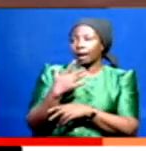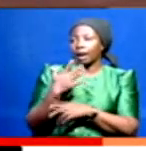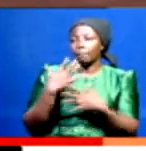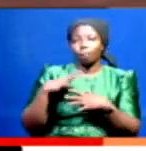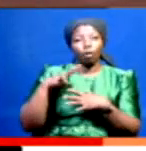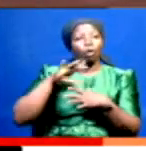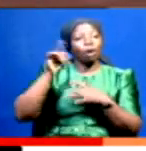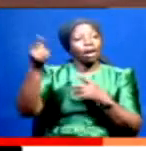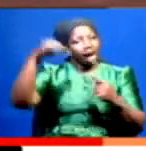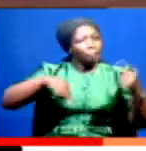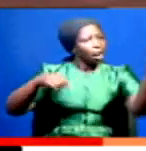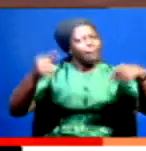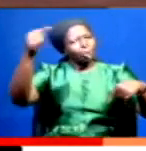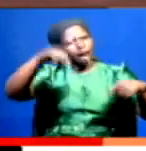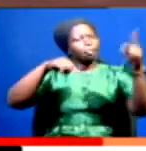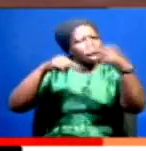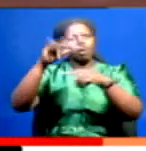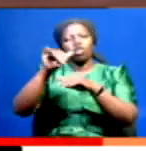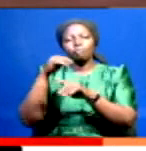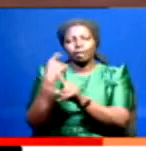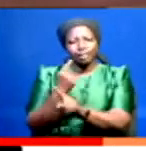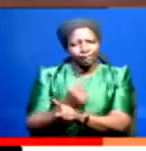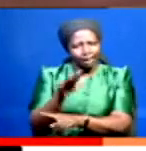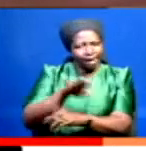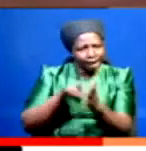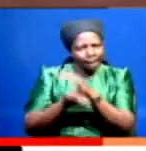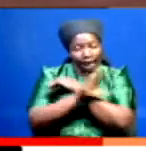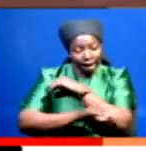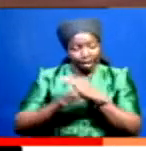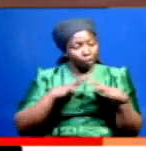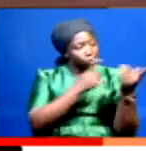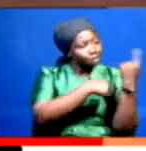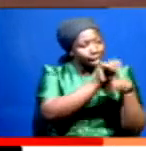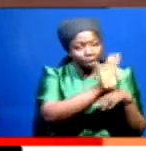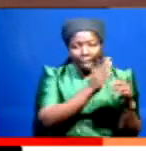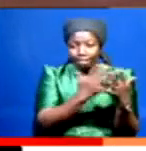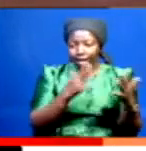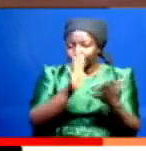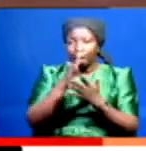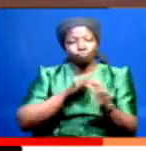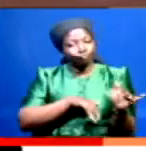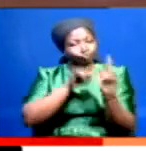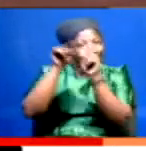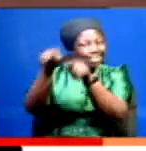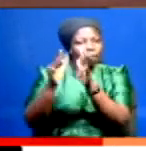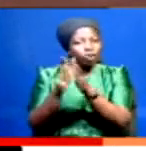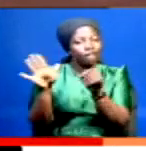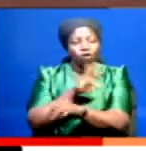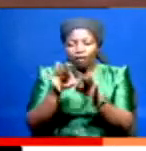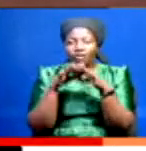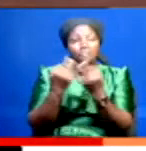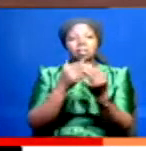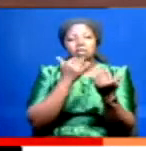country, people selling all the properties they had. Mm-hmm. Some traveled with the entire family, children, wives, and husbands,